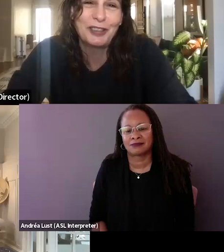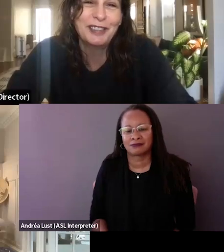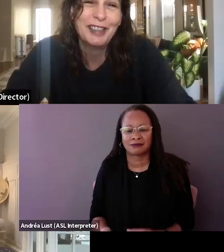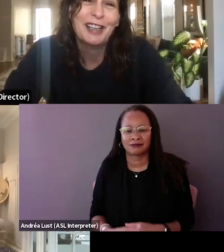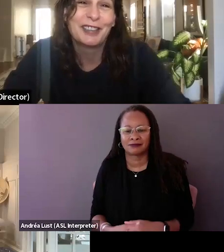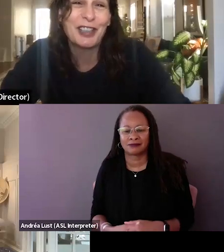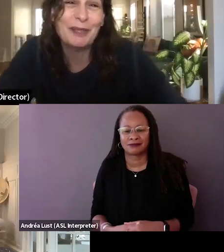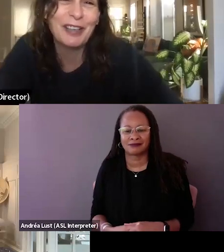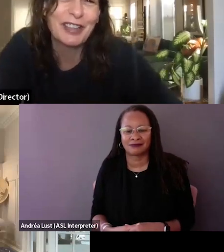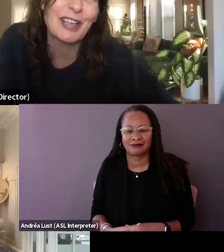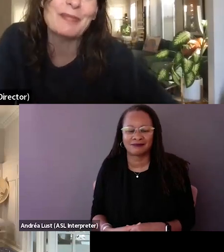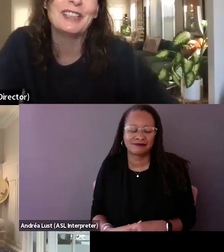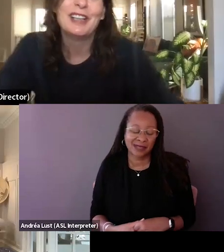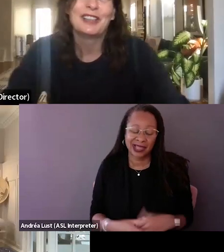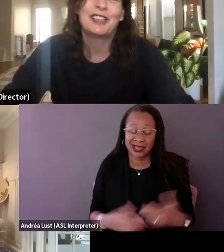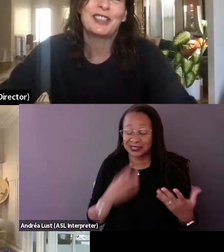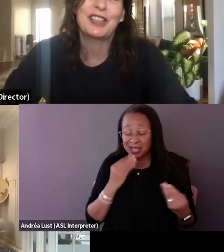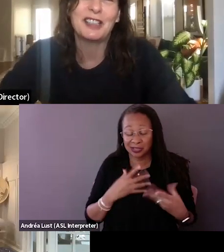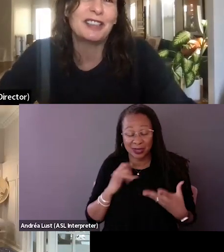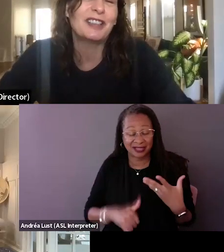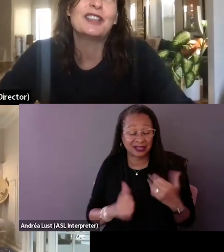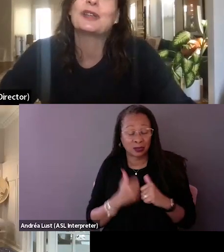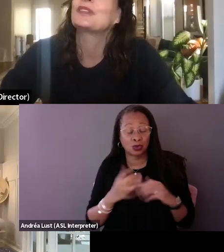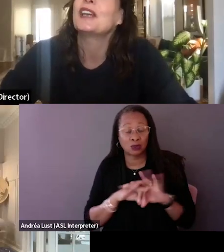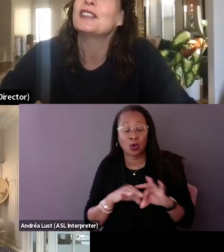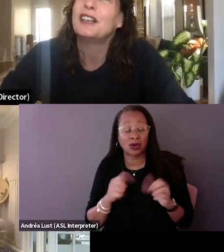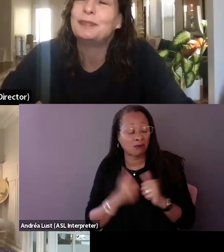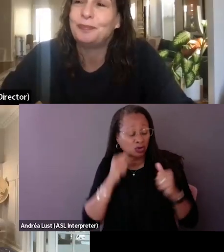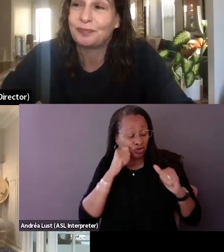incredible job out there. I mean, just that,